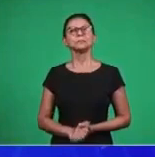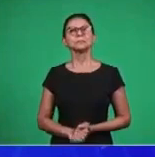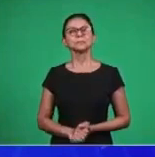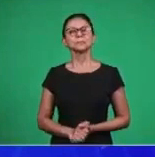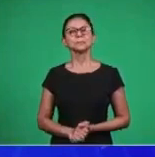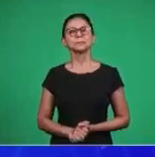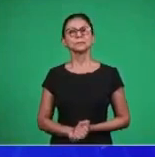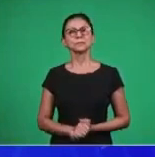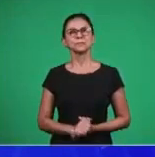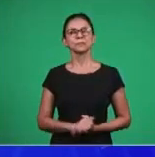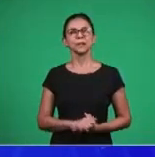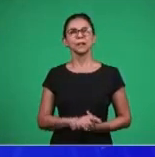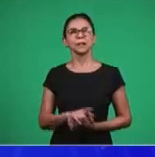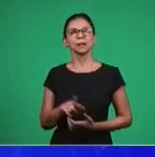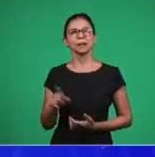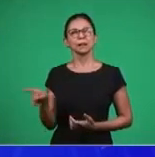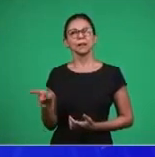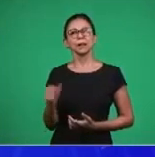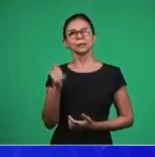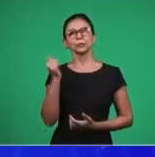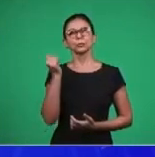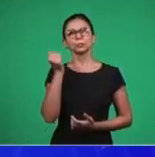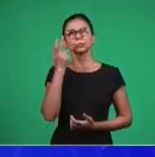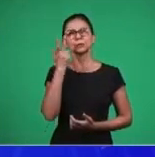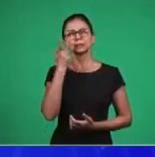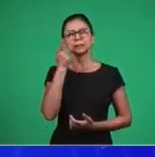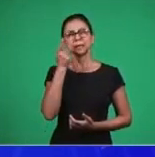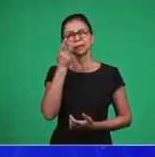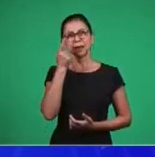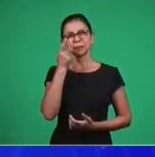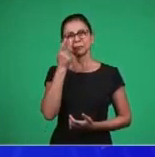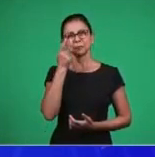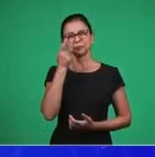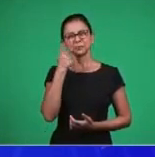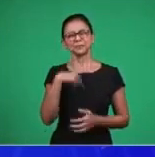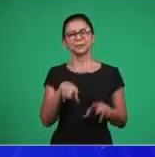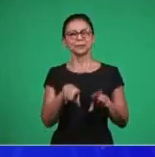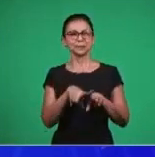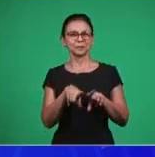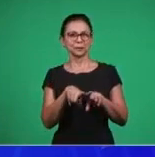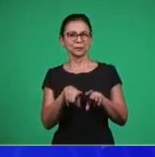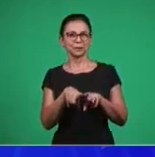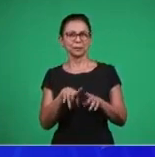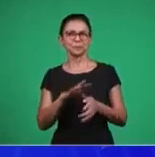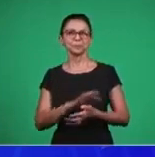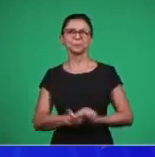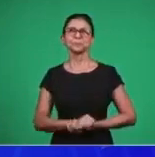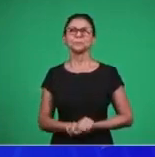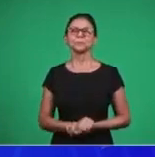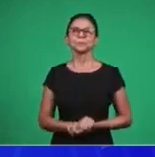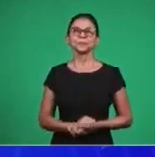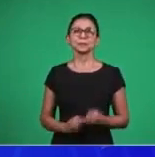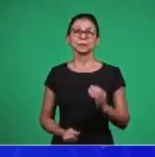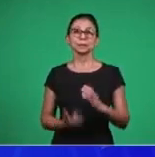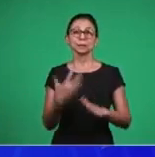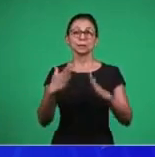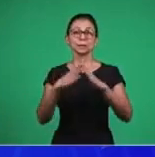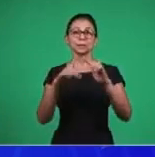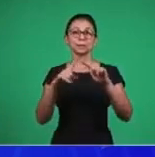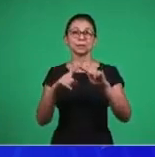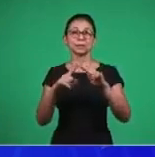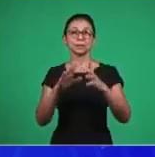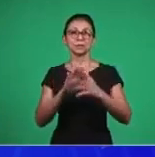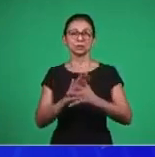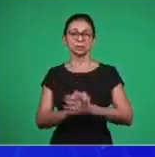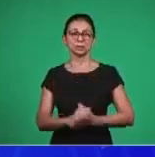Seminário of Guamaraguape helps the area of Fortaleza, Ceará. We have a consecration also, the Maranatha Christian Church